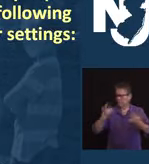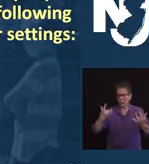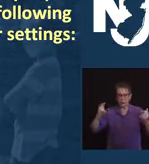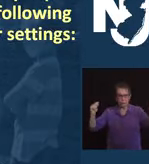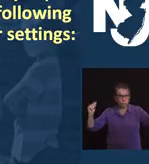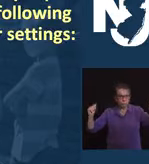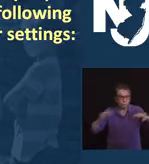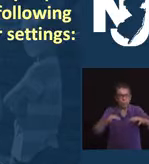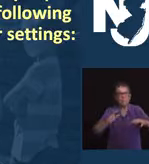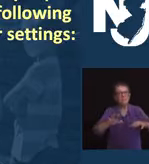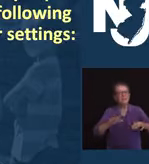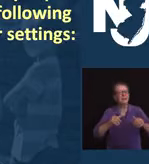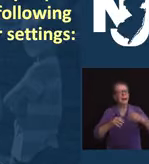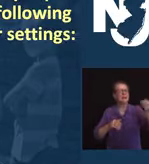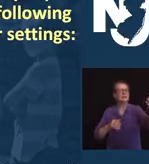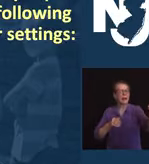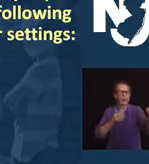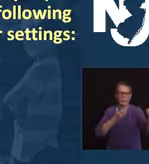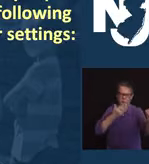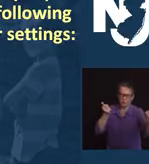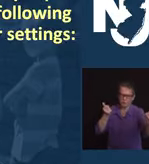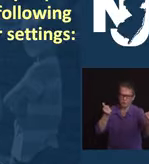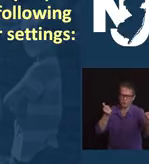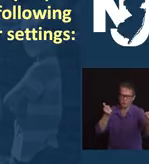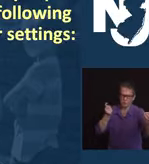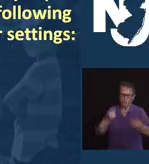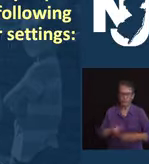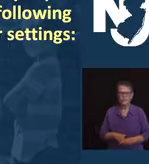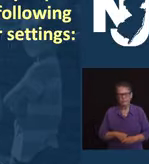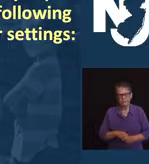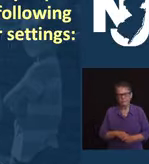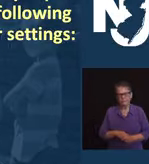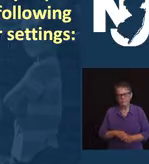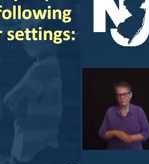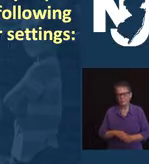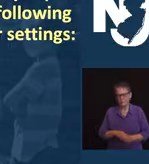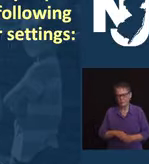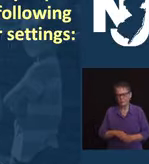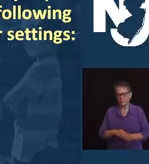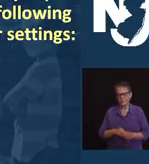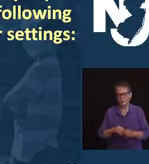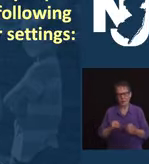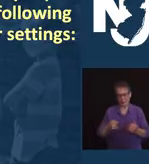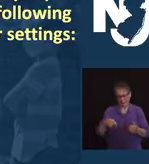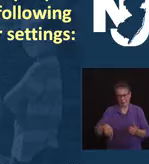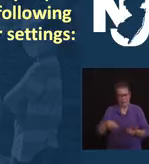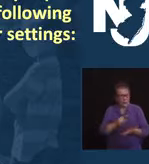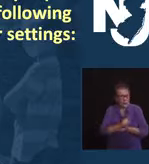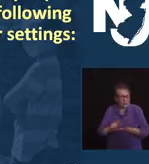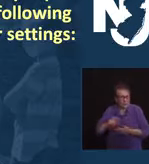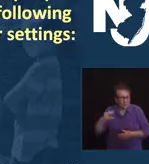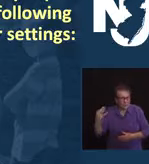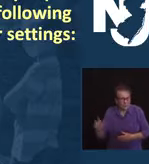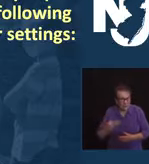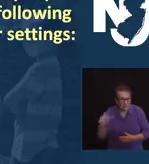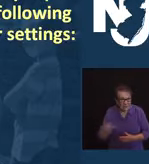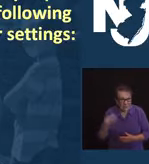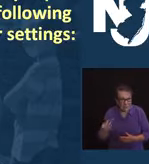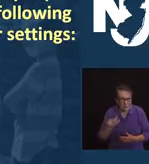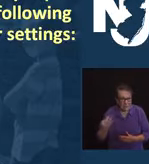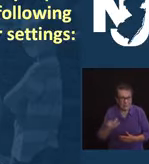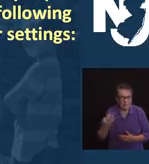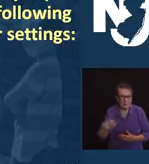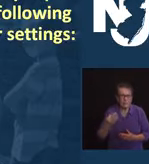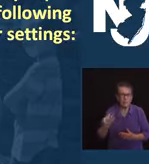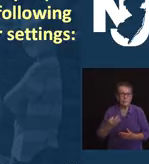outside. Additionally, and also effective on this Friday, we are lowering the threshold seating capacity